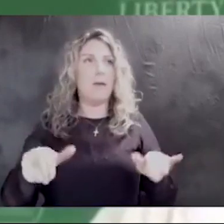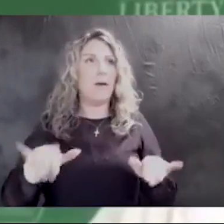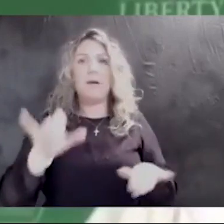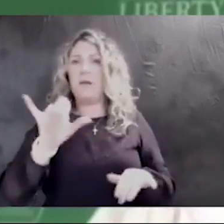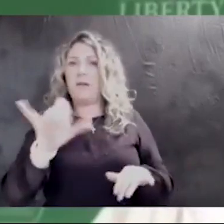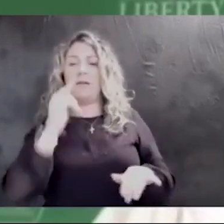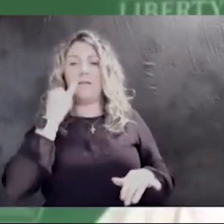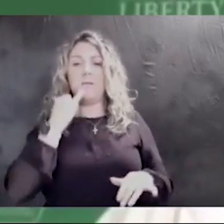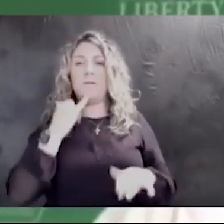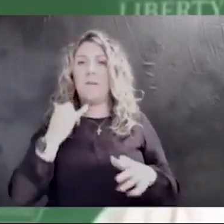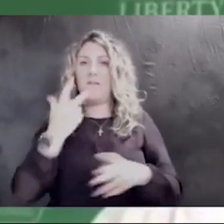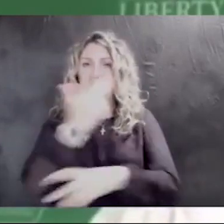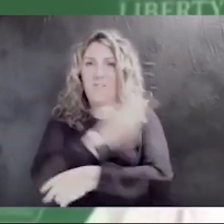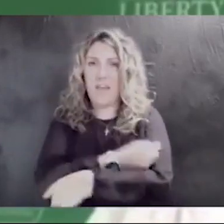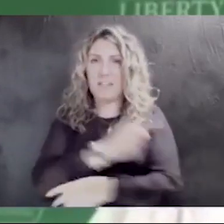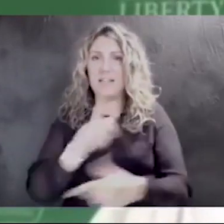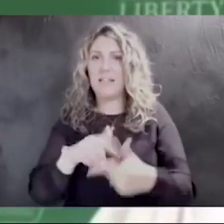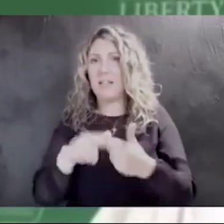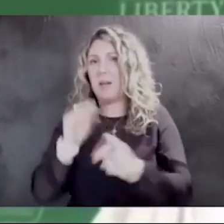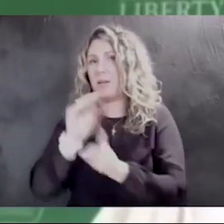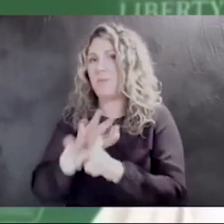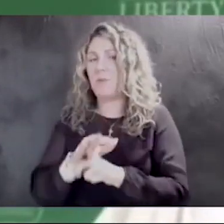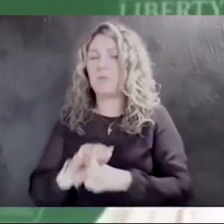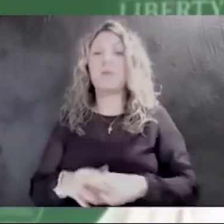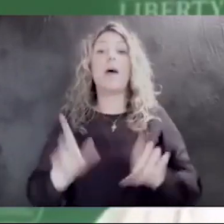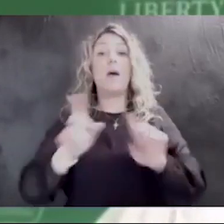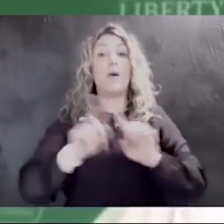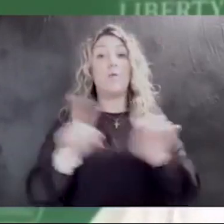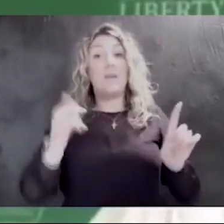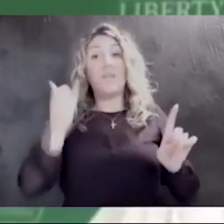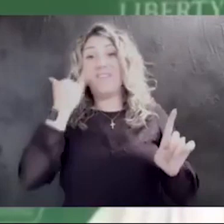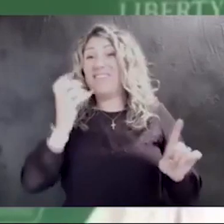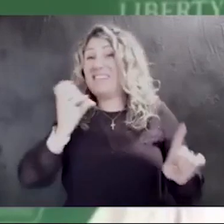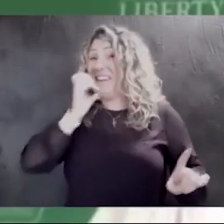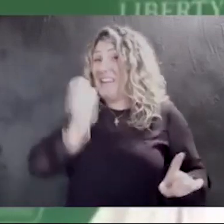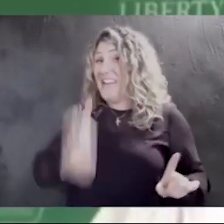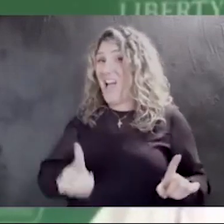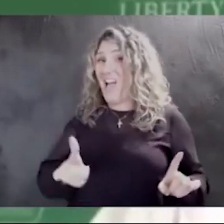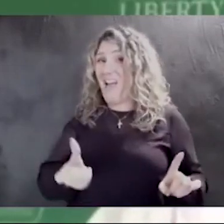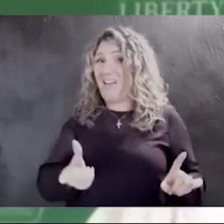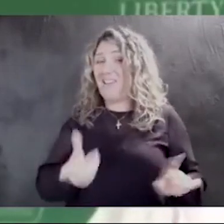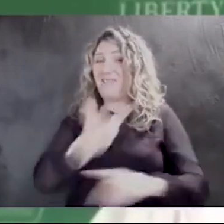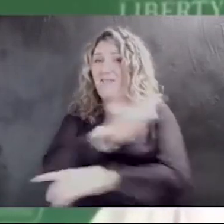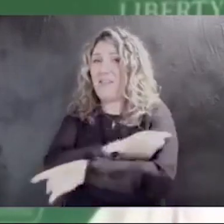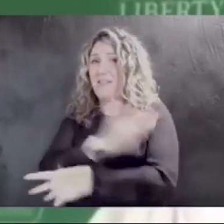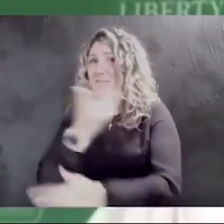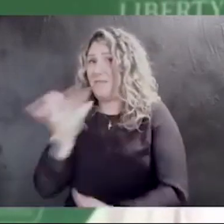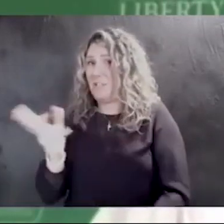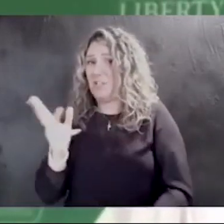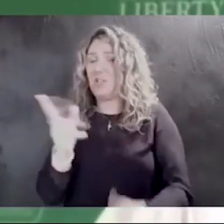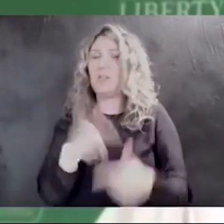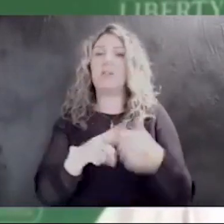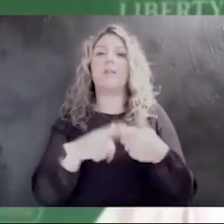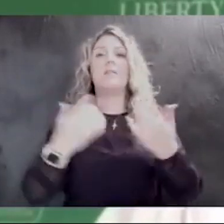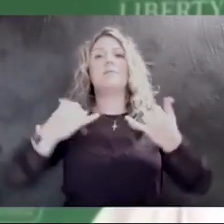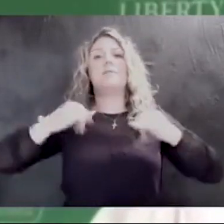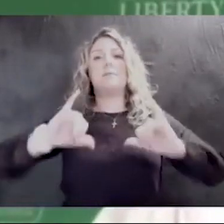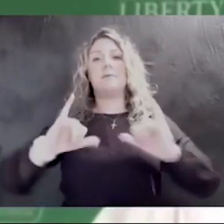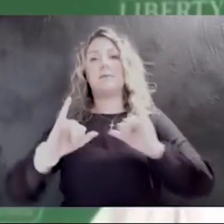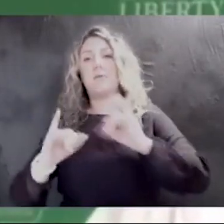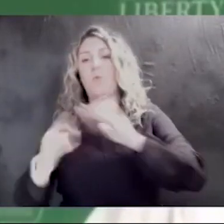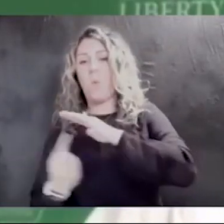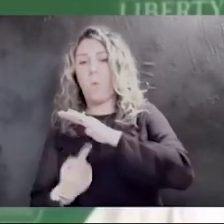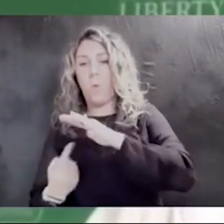you're vaccinated and you were exposed. However, if you're not vaccinated, we still do the quarantine